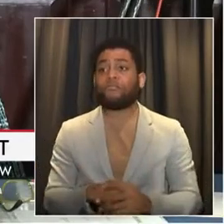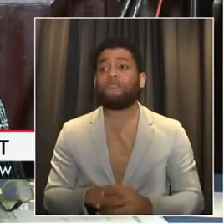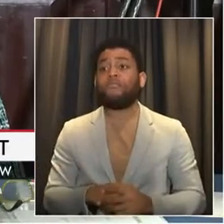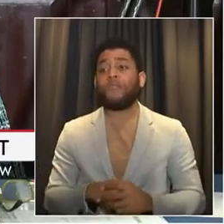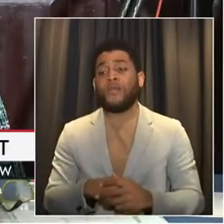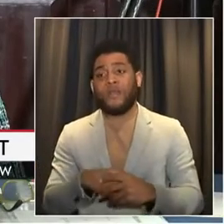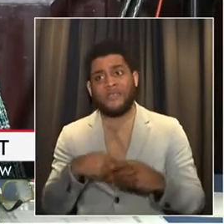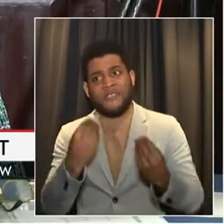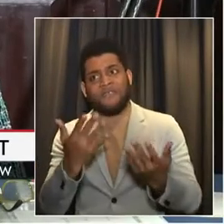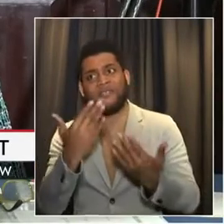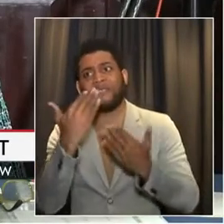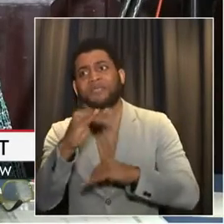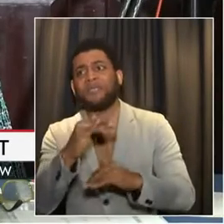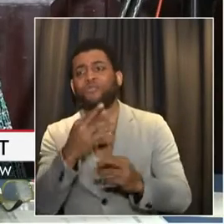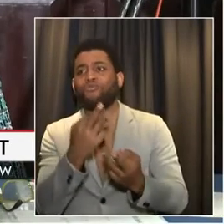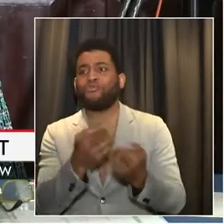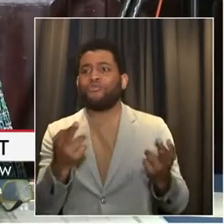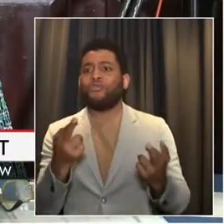that drug market.